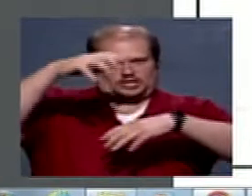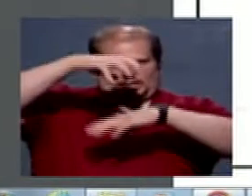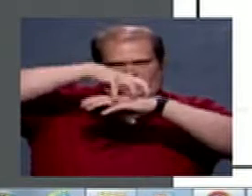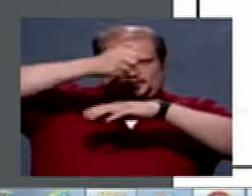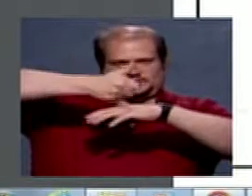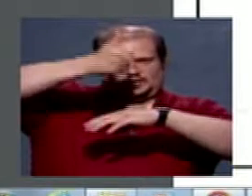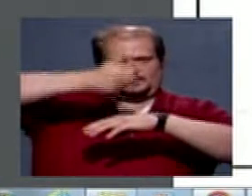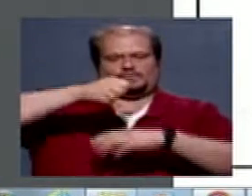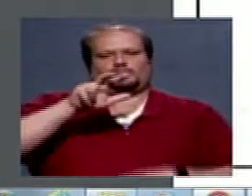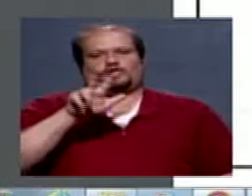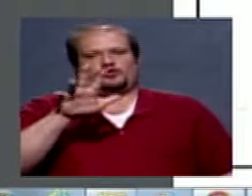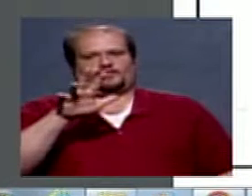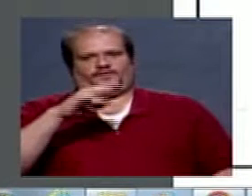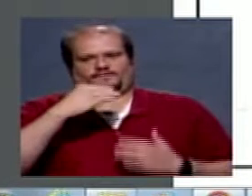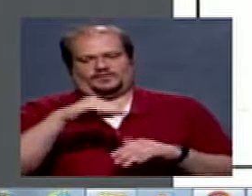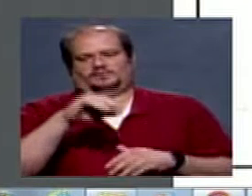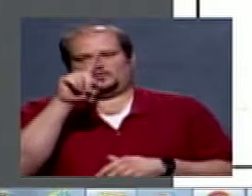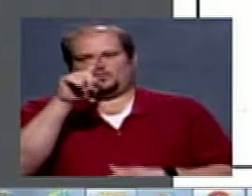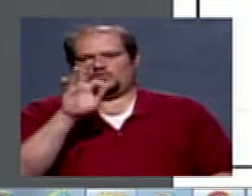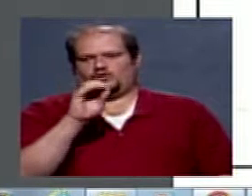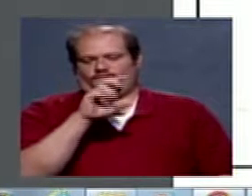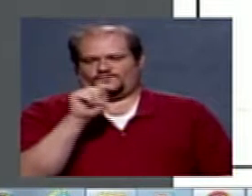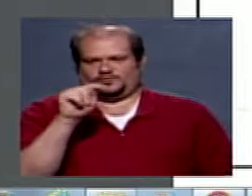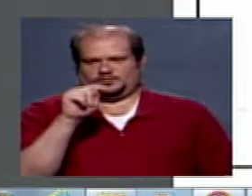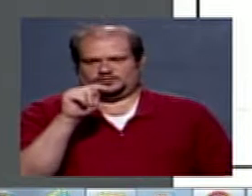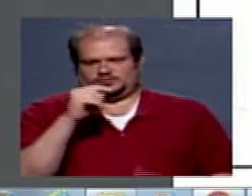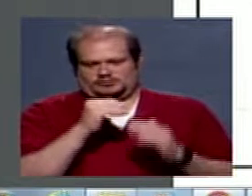limit of 35 feet, so there's a 1-foot